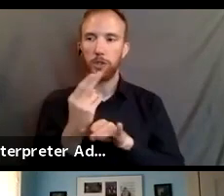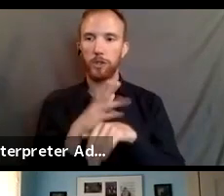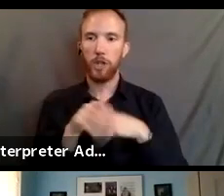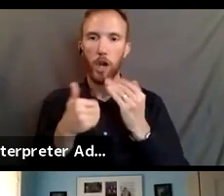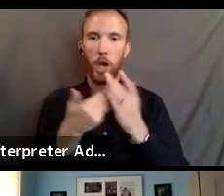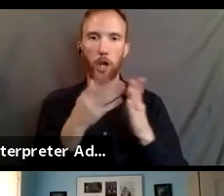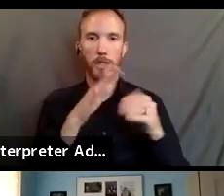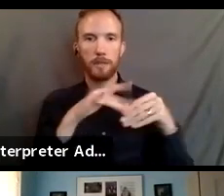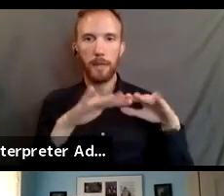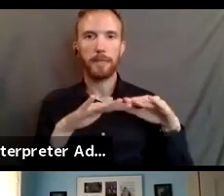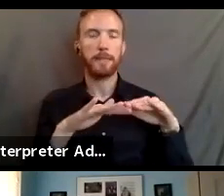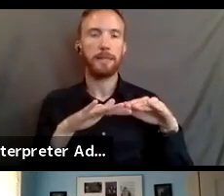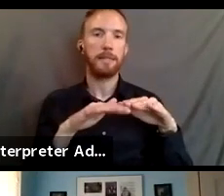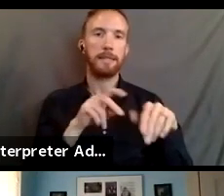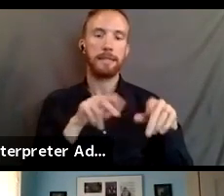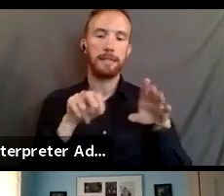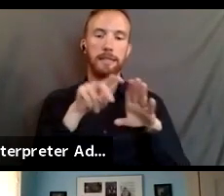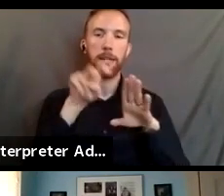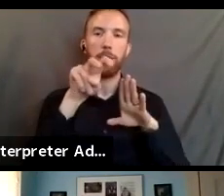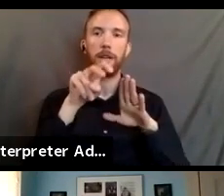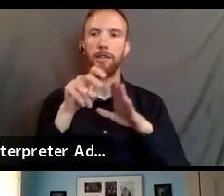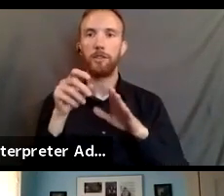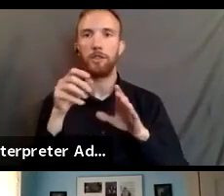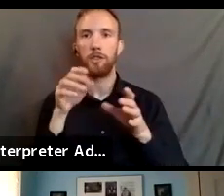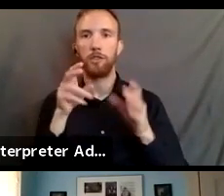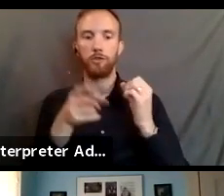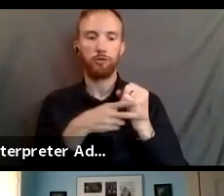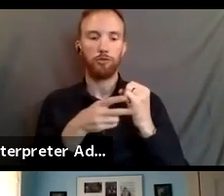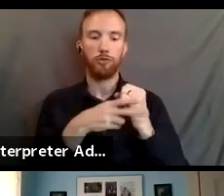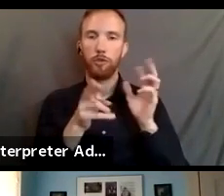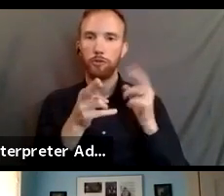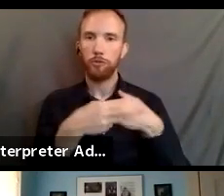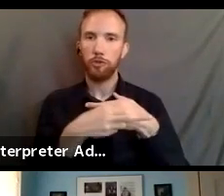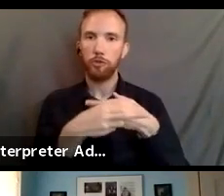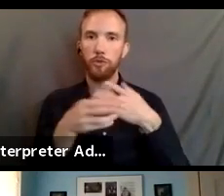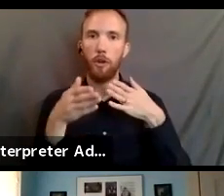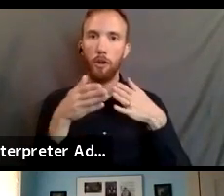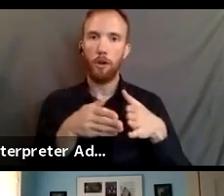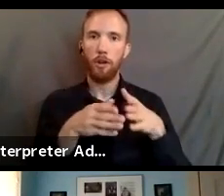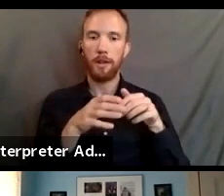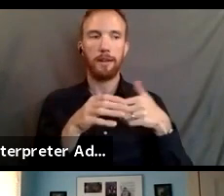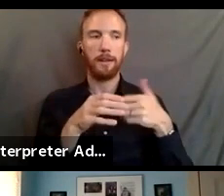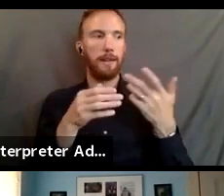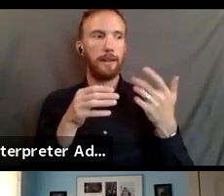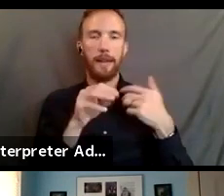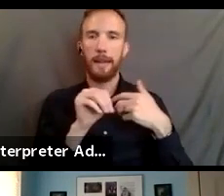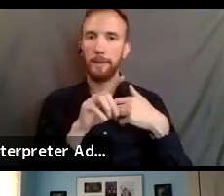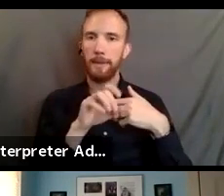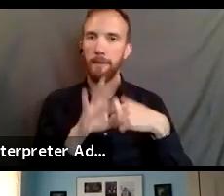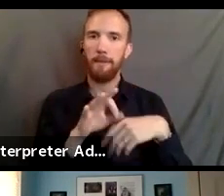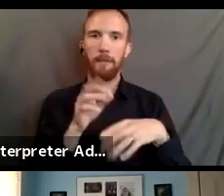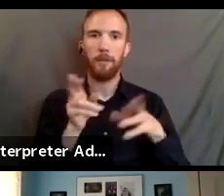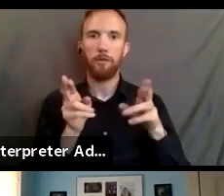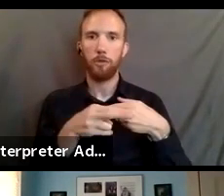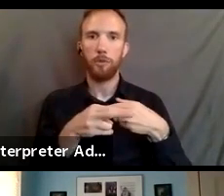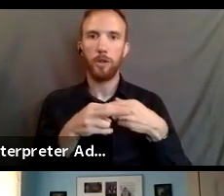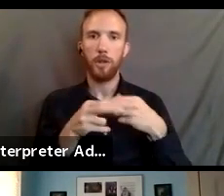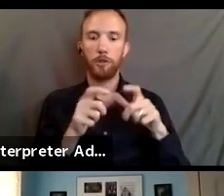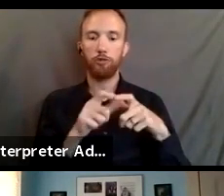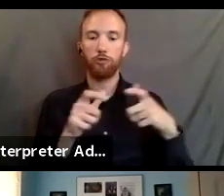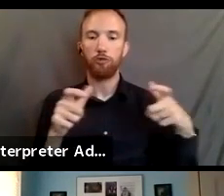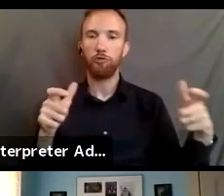stairwells storage rooms hallways and even our mdf room and our growth rate is four to six percent